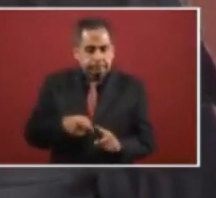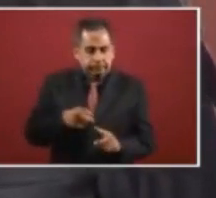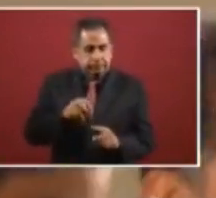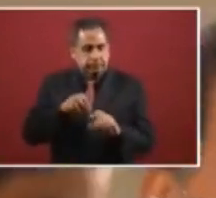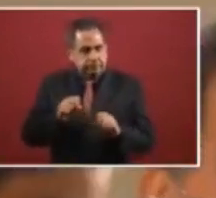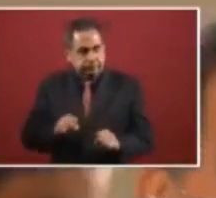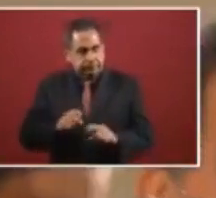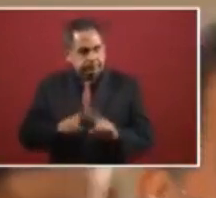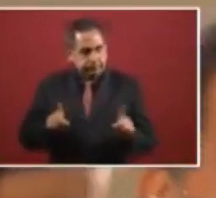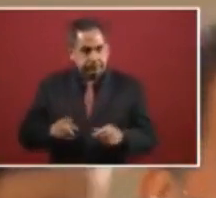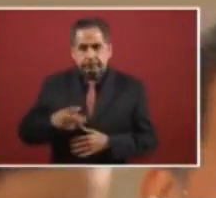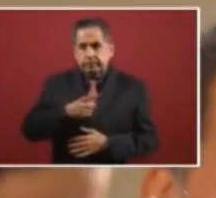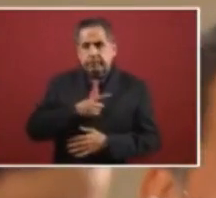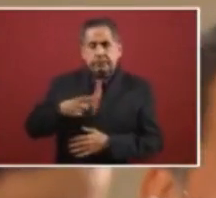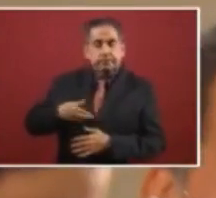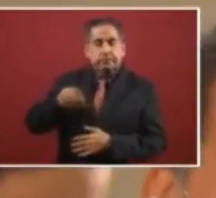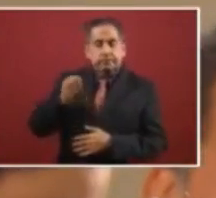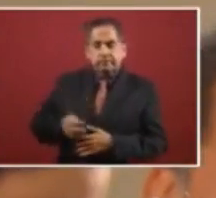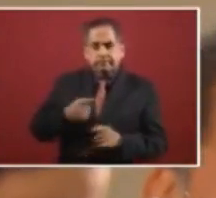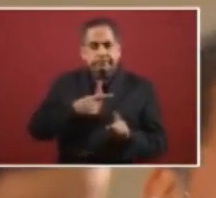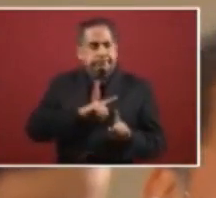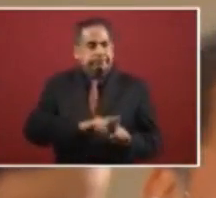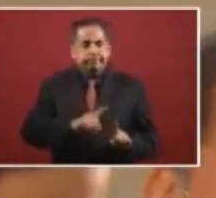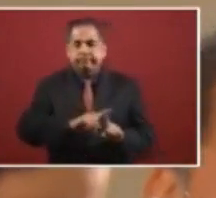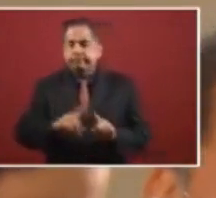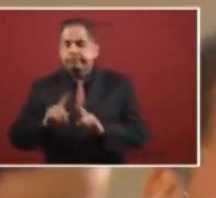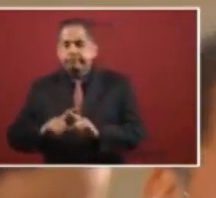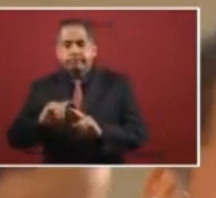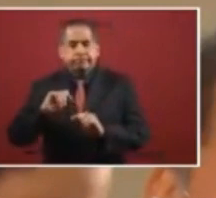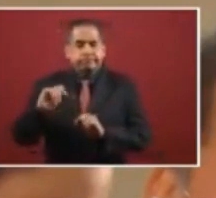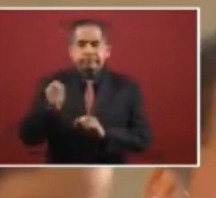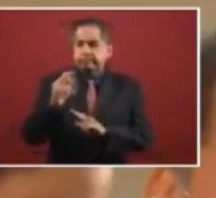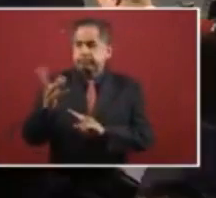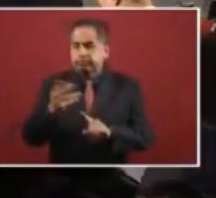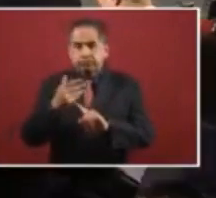And what I believed was the solution,